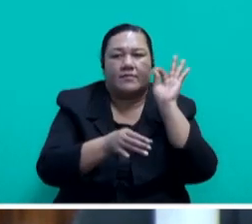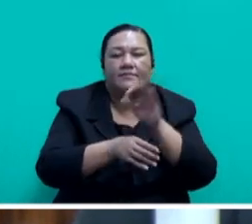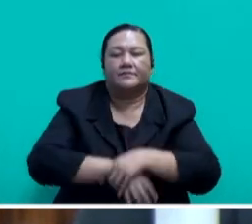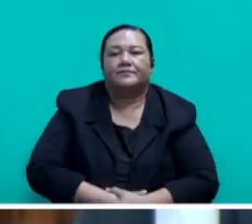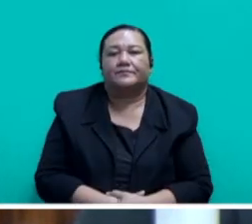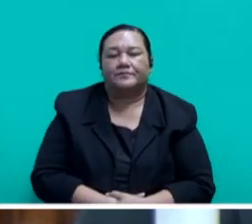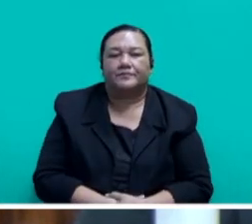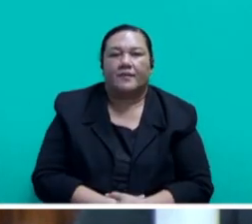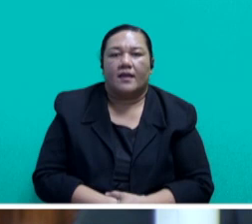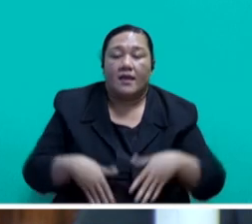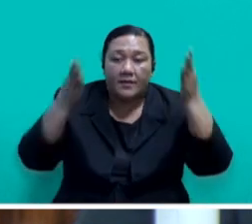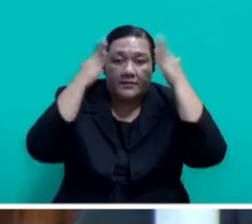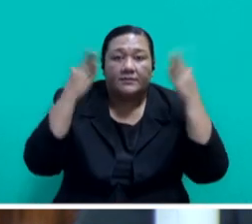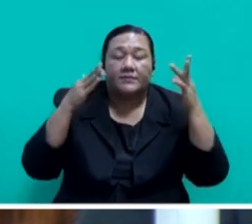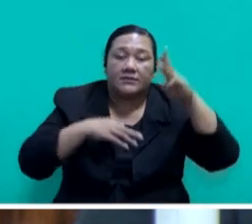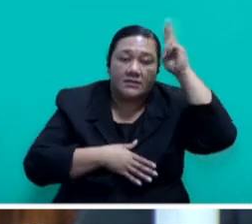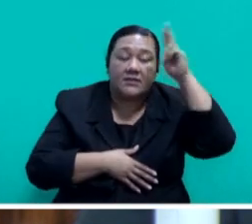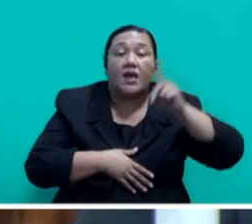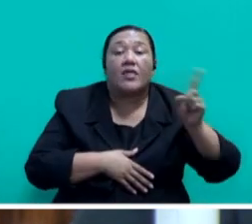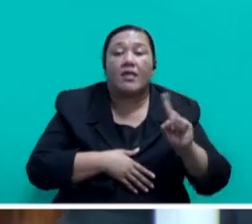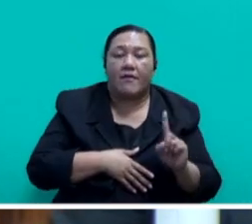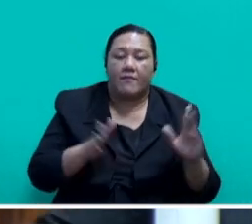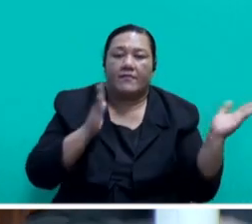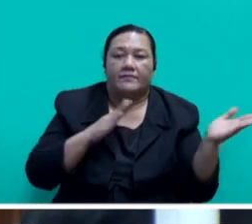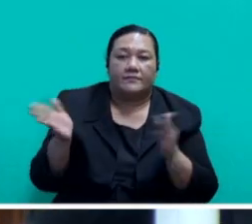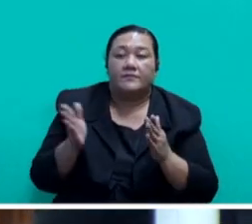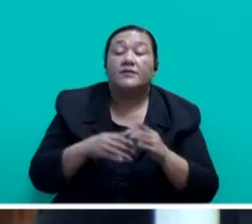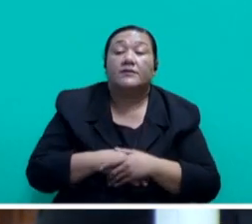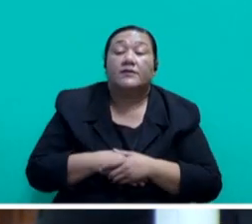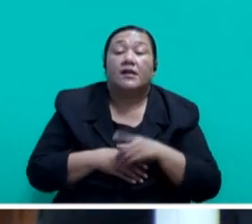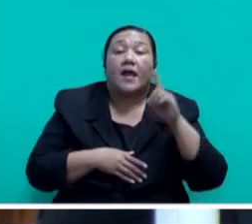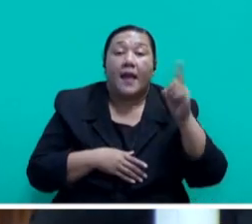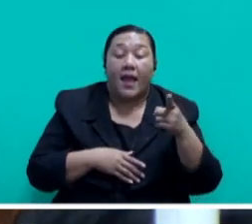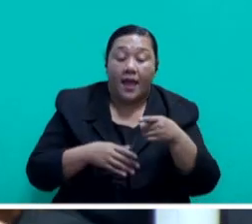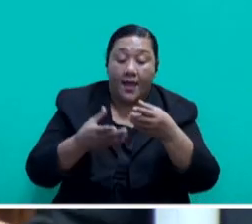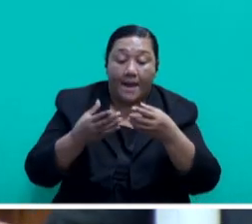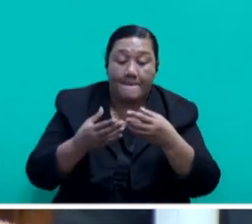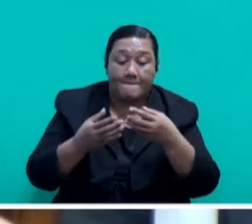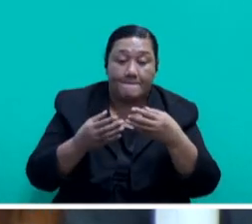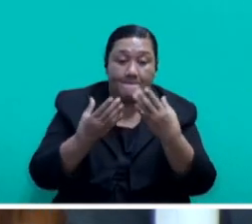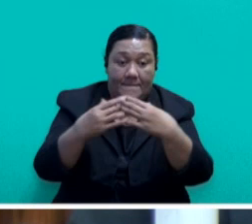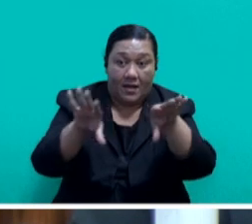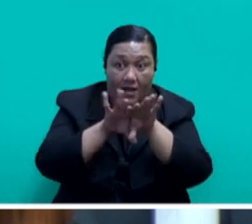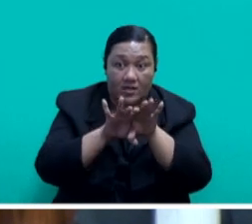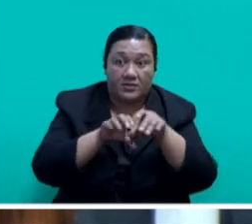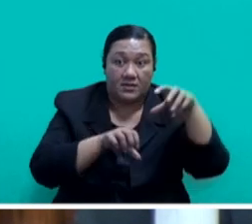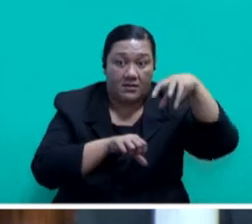Mr. Speaker, sir, the operation service delivery of the municipal councils to